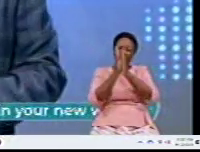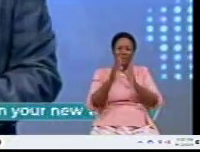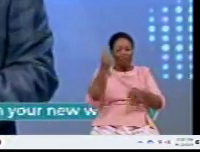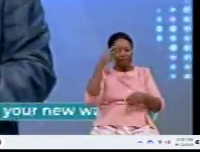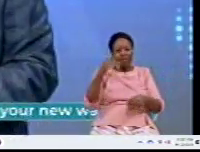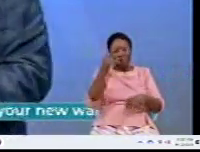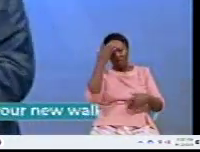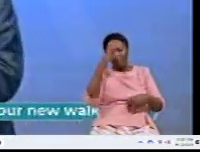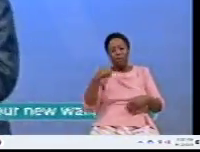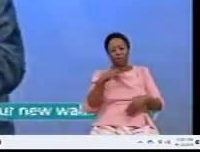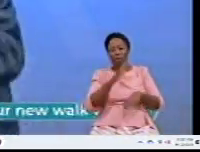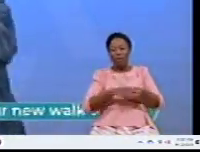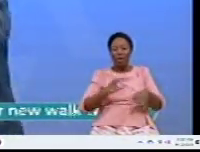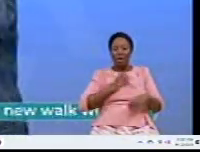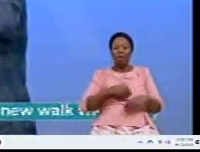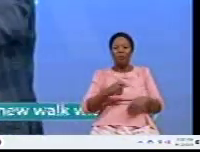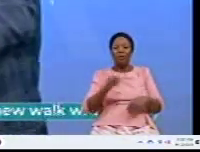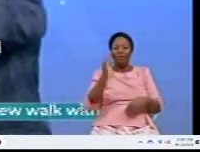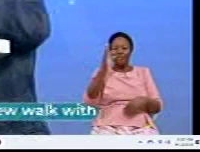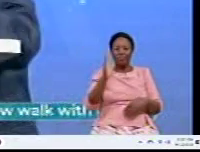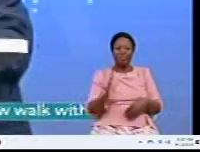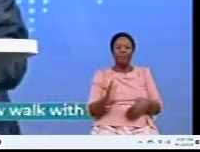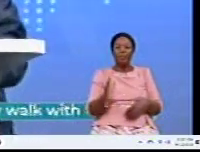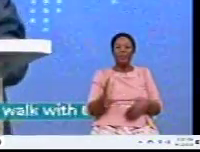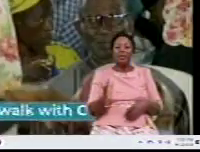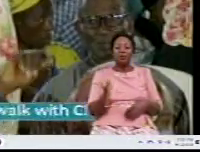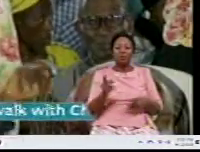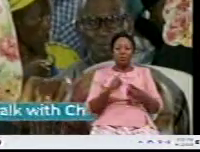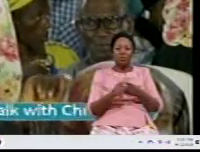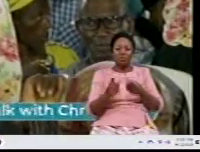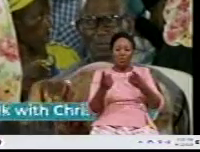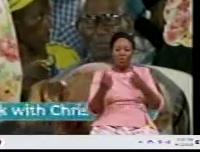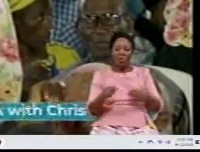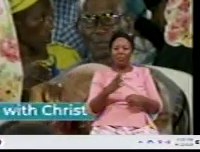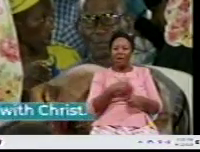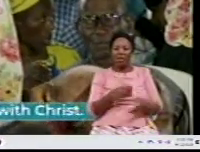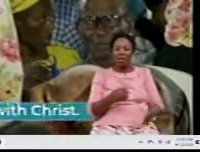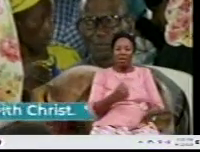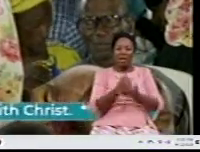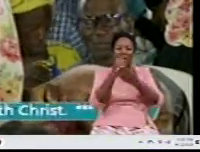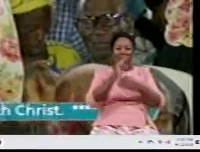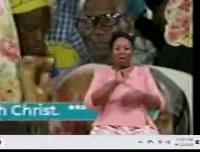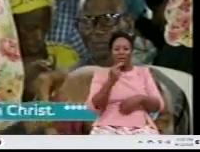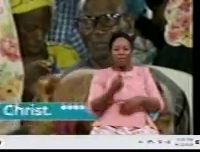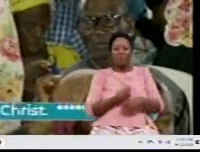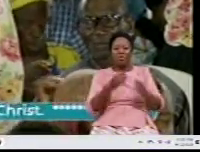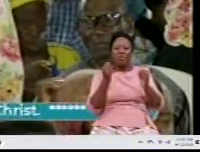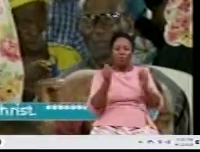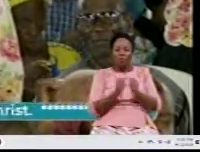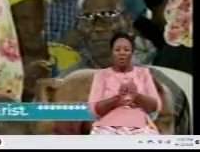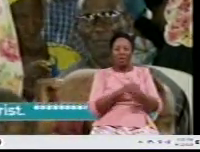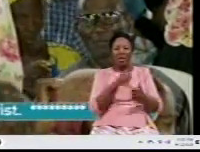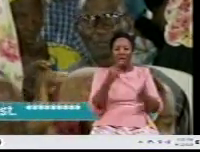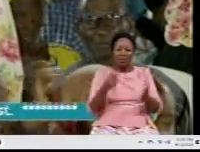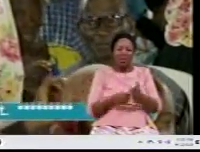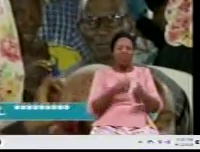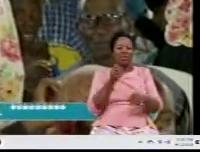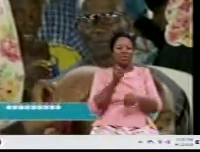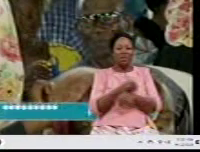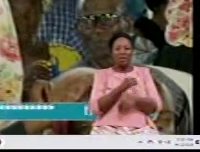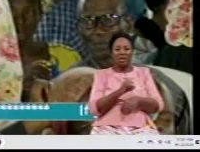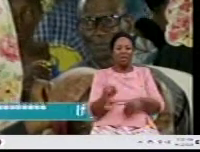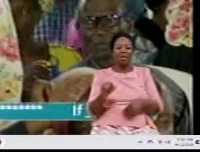our officiating overseer tonight to help us with this